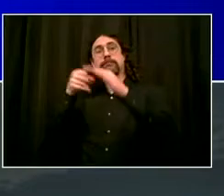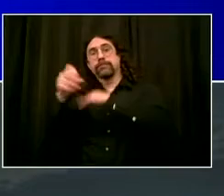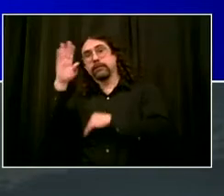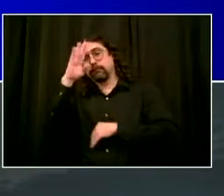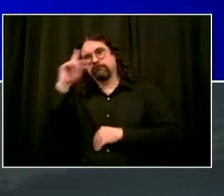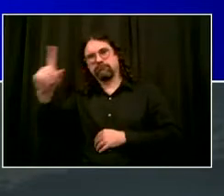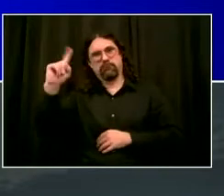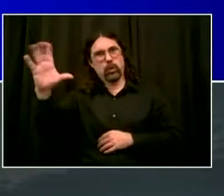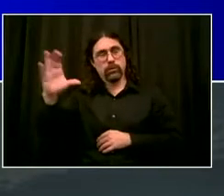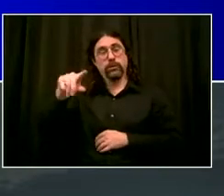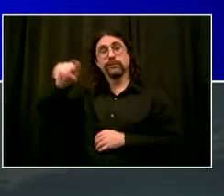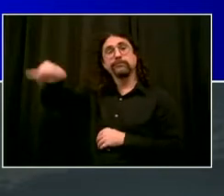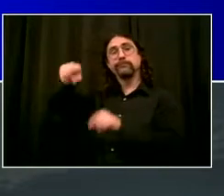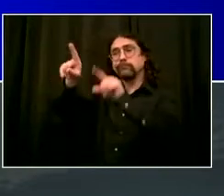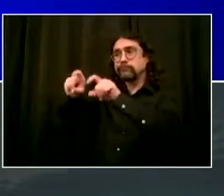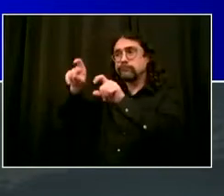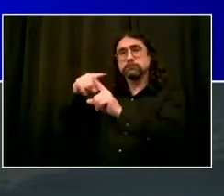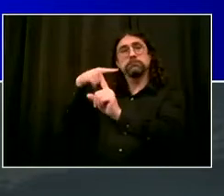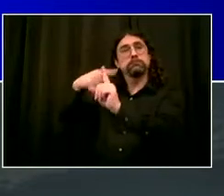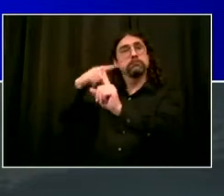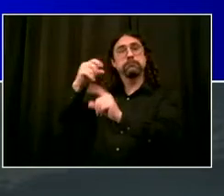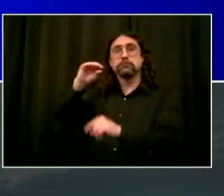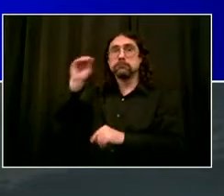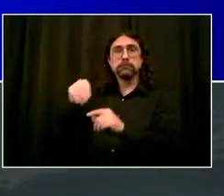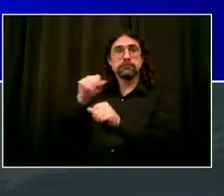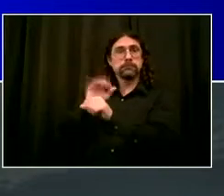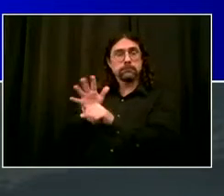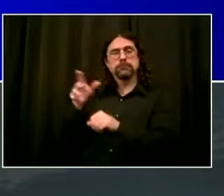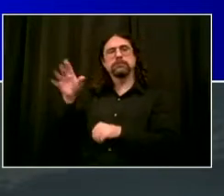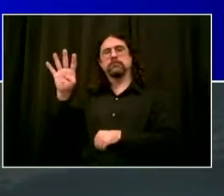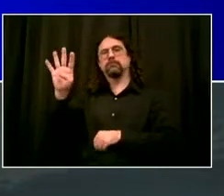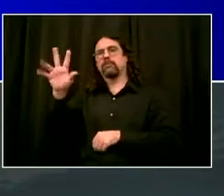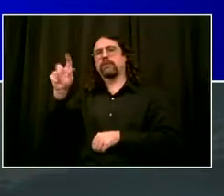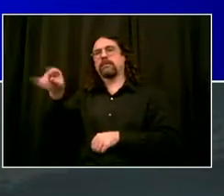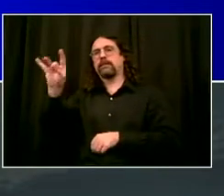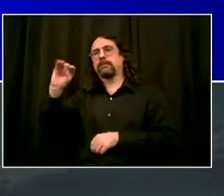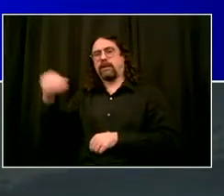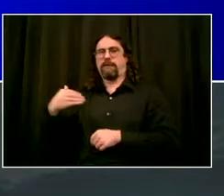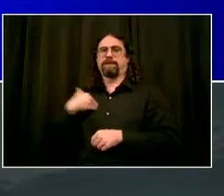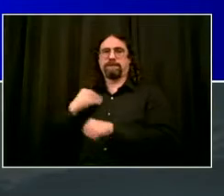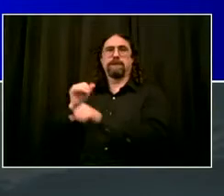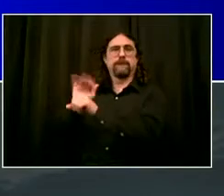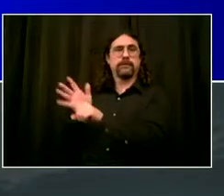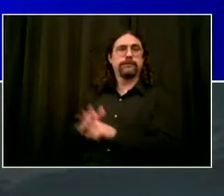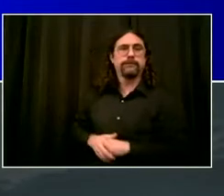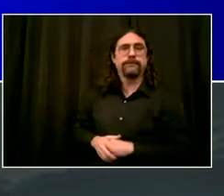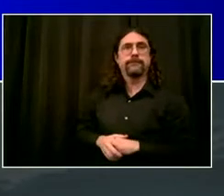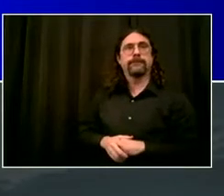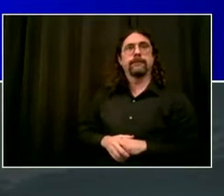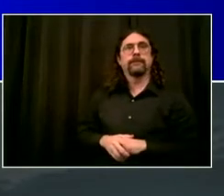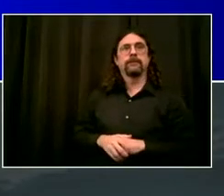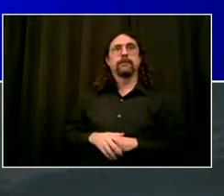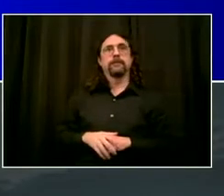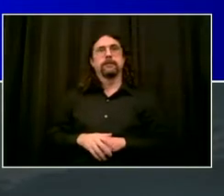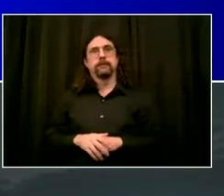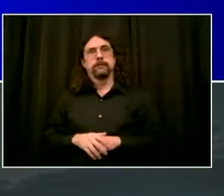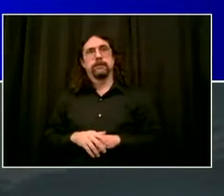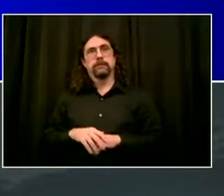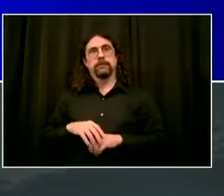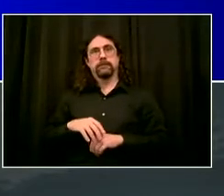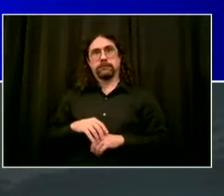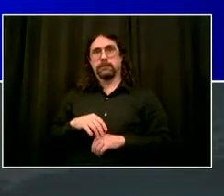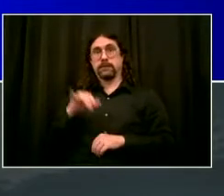percentage amongst those patients who actually are proven to have Co that number's gone up a lot in recent weeks that's a real